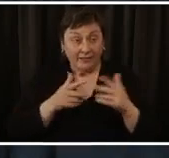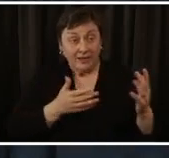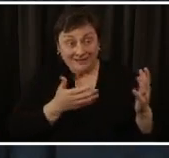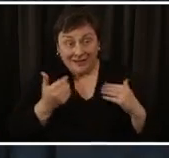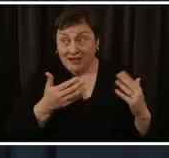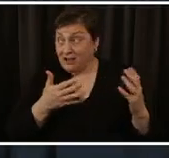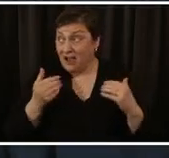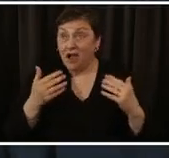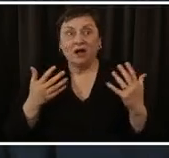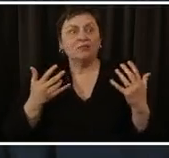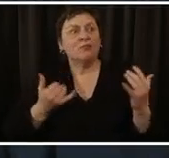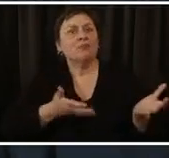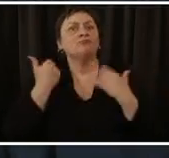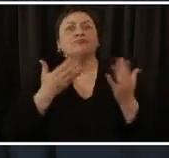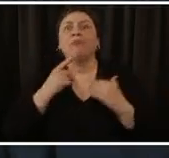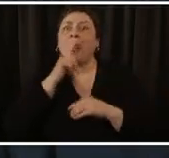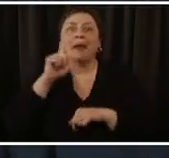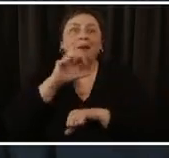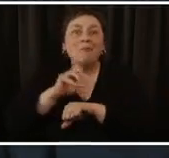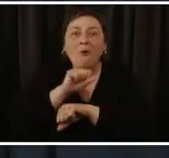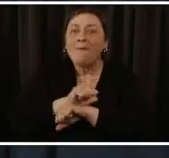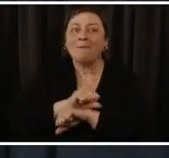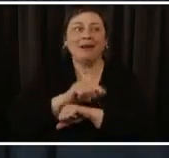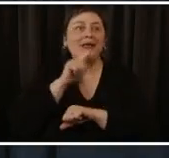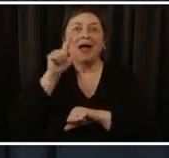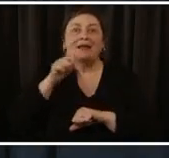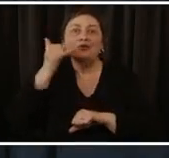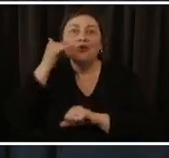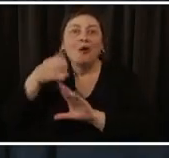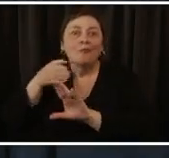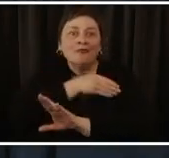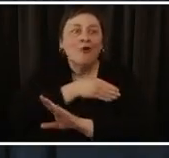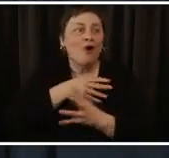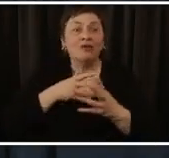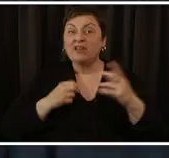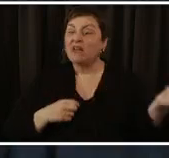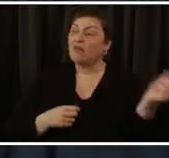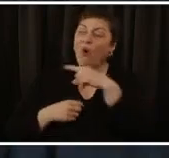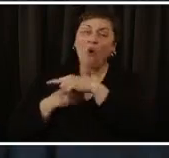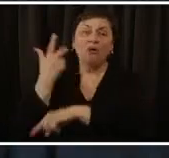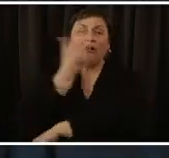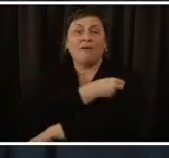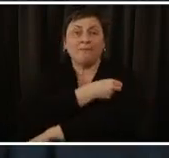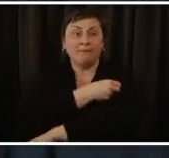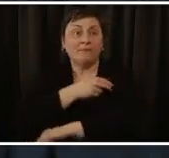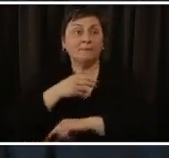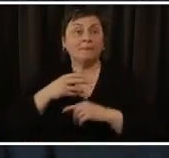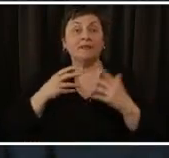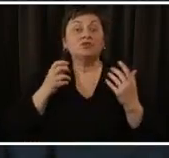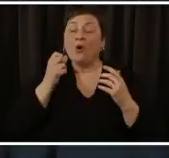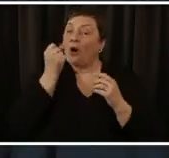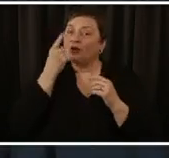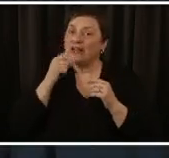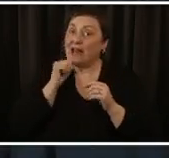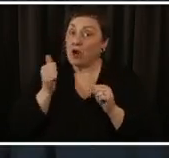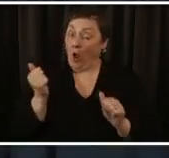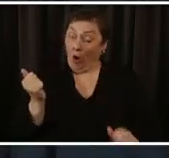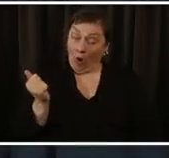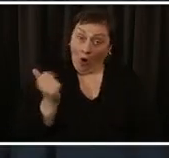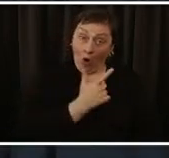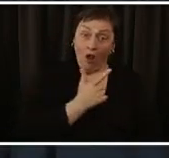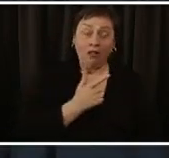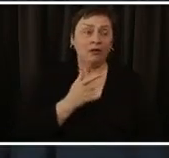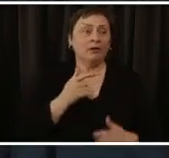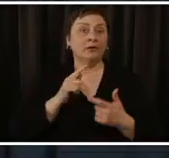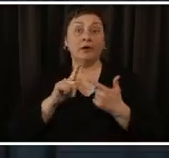and increase visitation and increase vaccination at the sites that can support that. So it's not every site in the state. It's not yet at every pharmacy. It